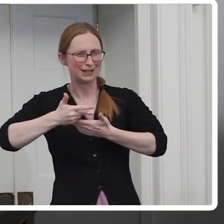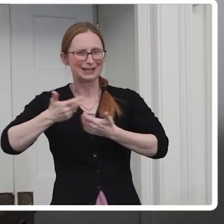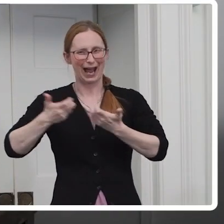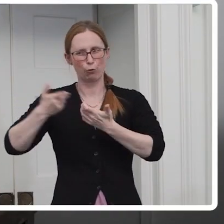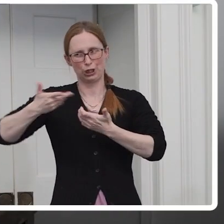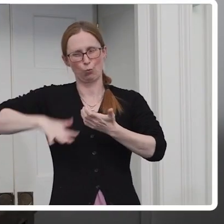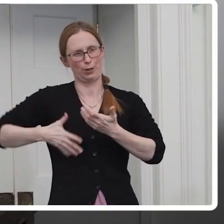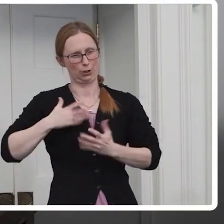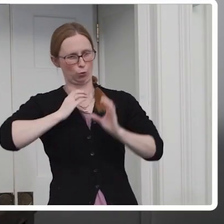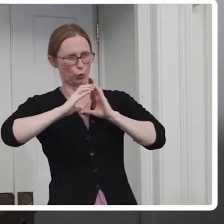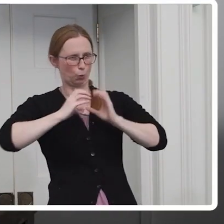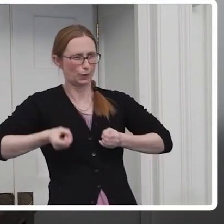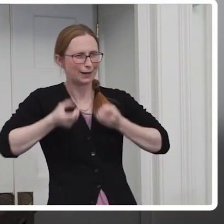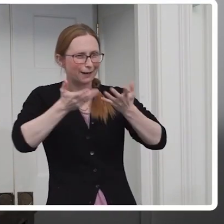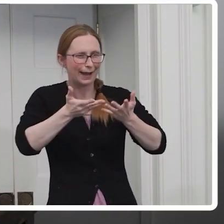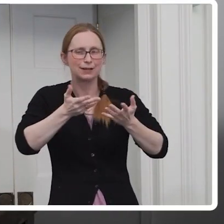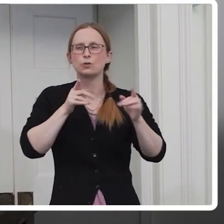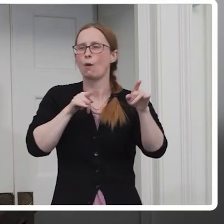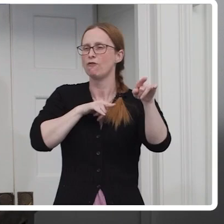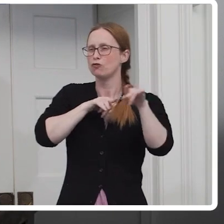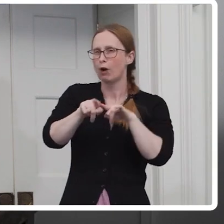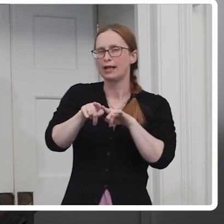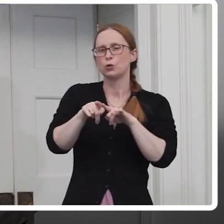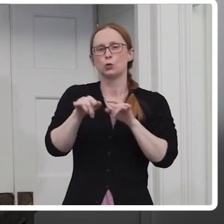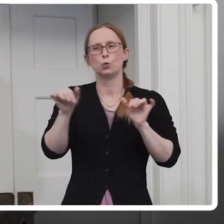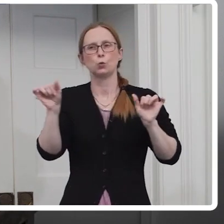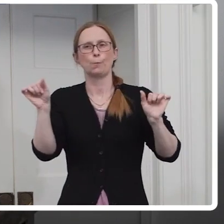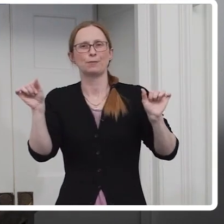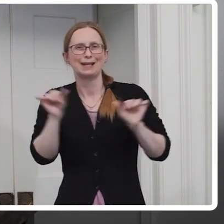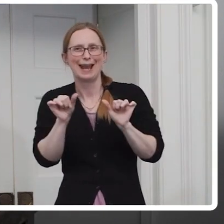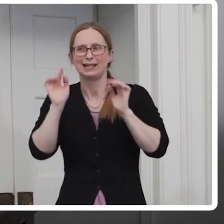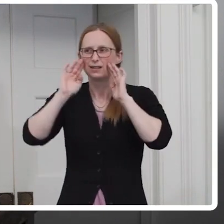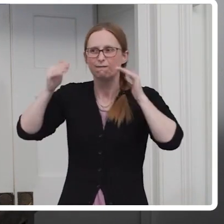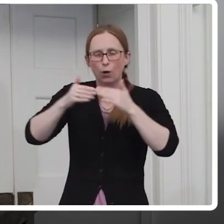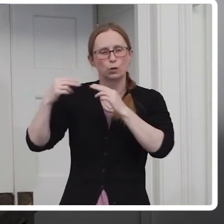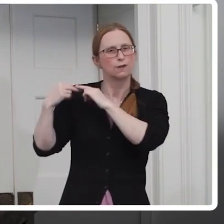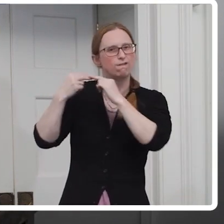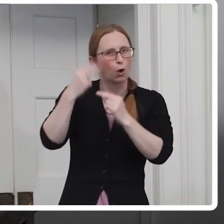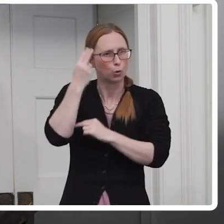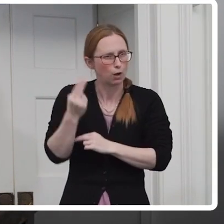stories as she portrays them, as she communicates them, and tried to talk a bit less about these kind